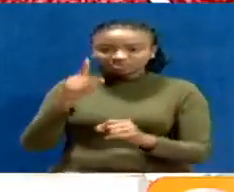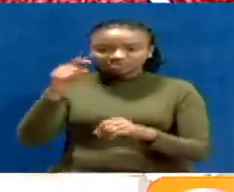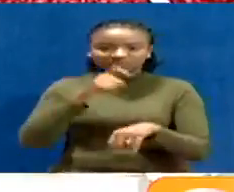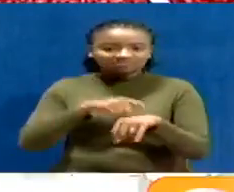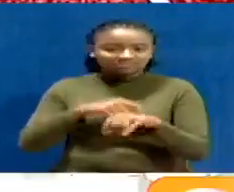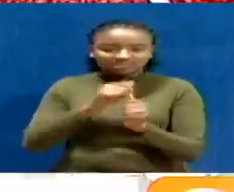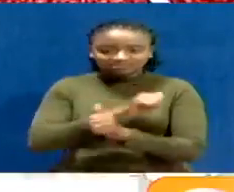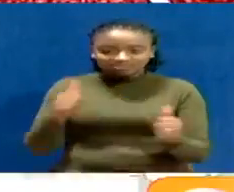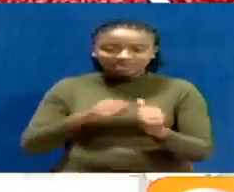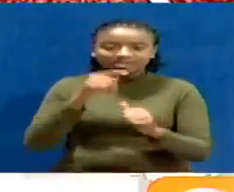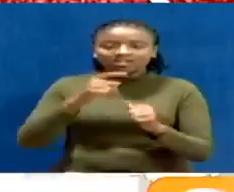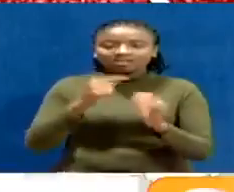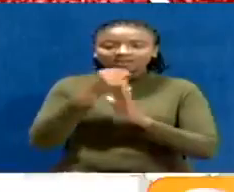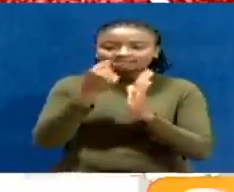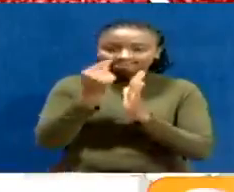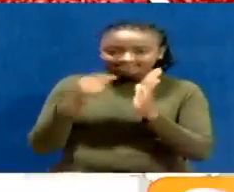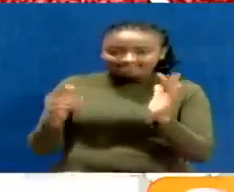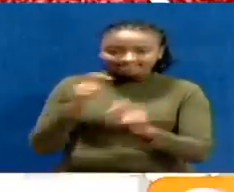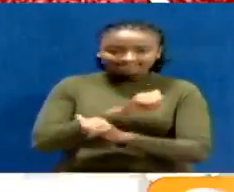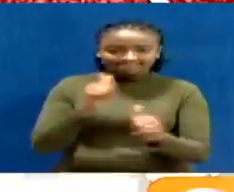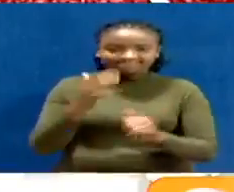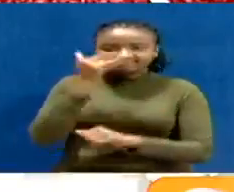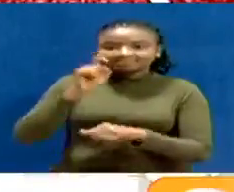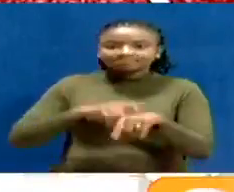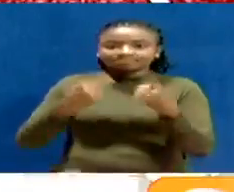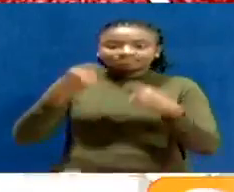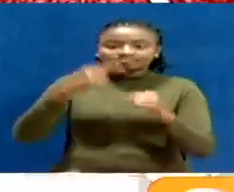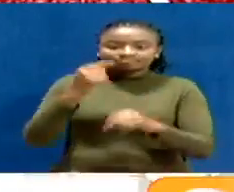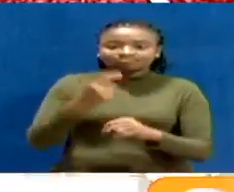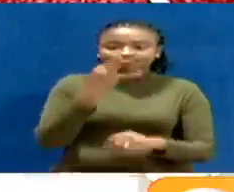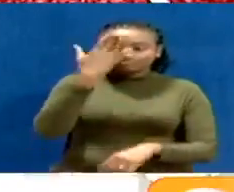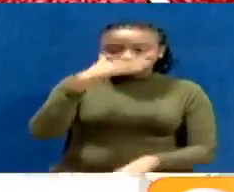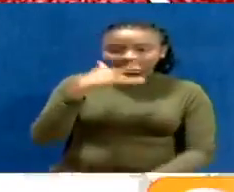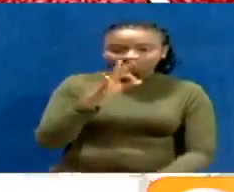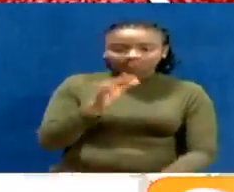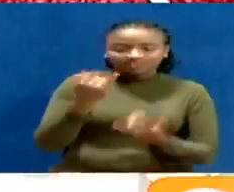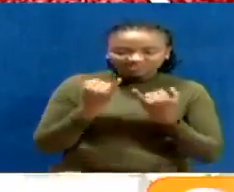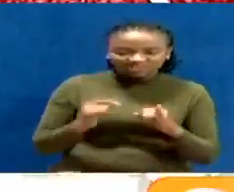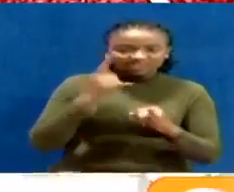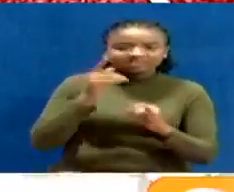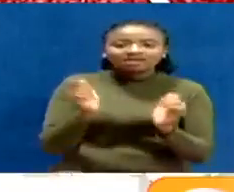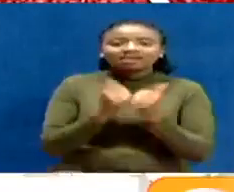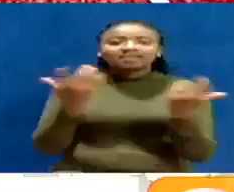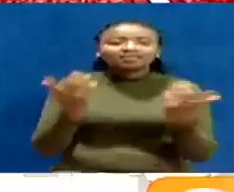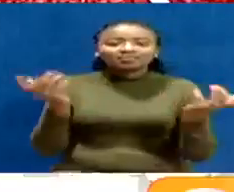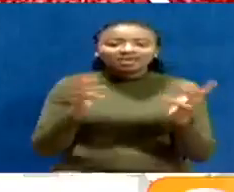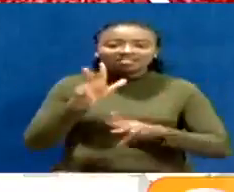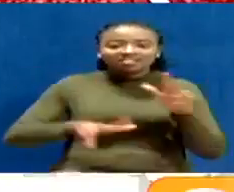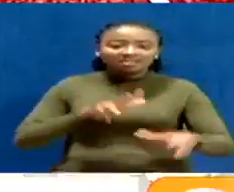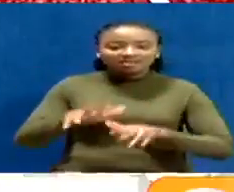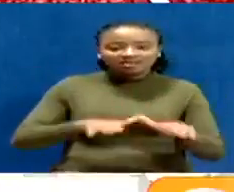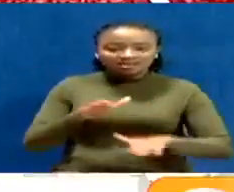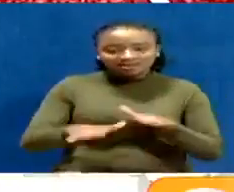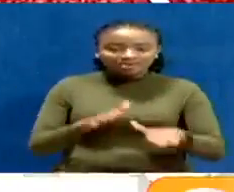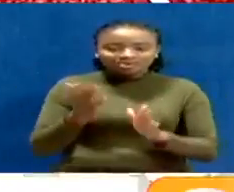times in the 800 meters as the curtains came down on a three-day Olympic pre-trial event held at Nyayo